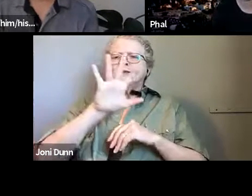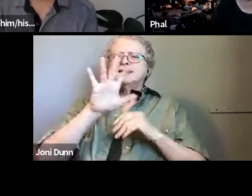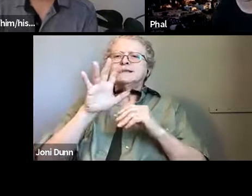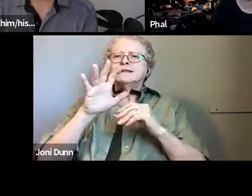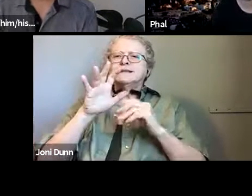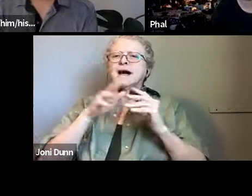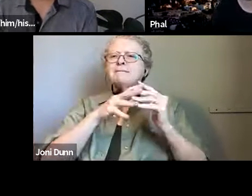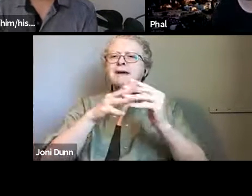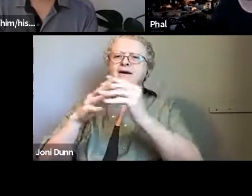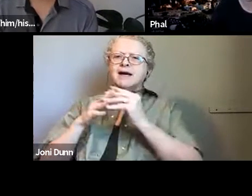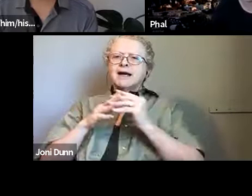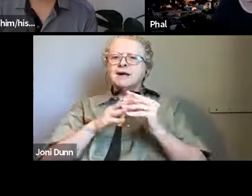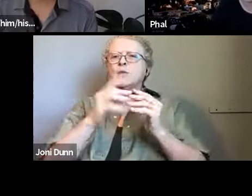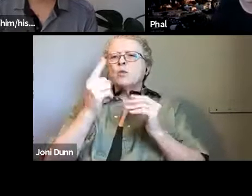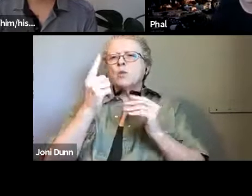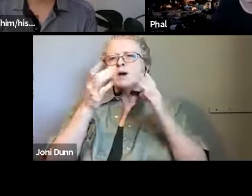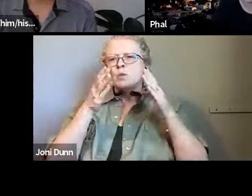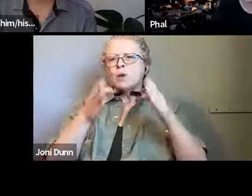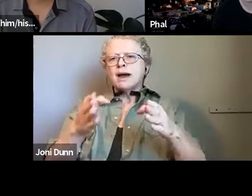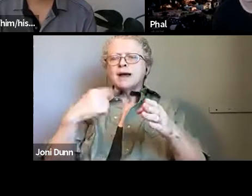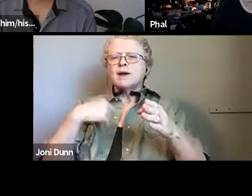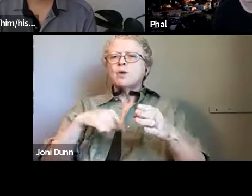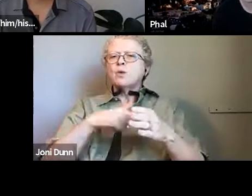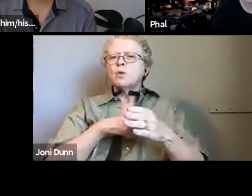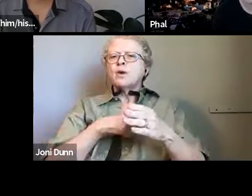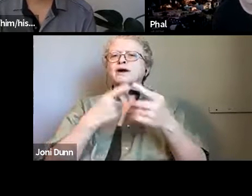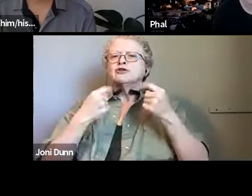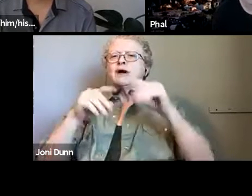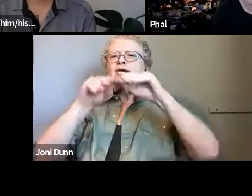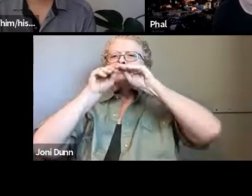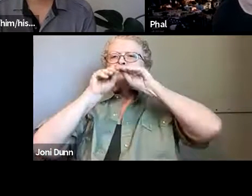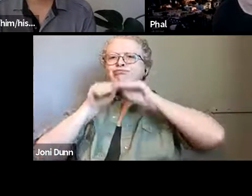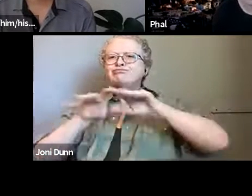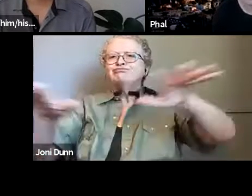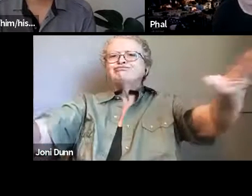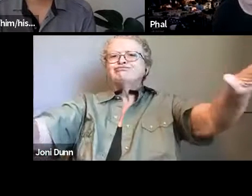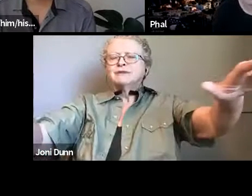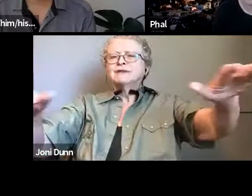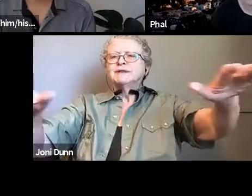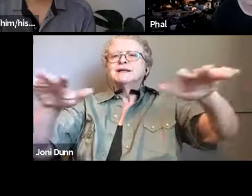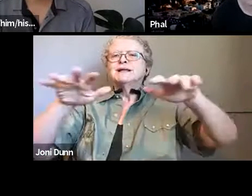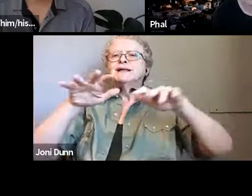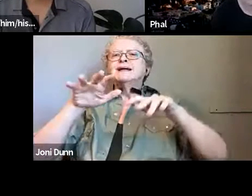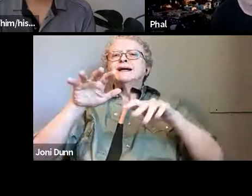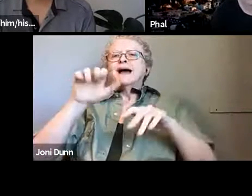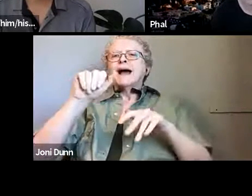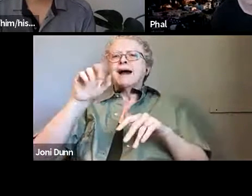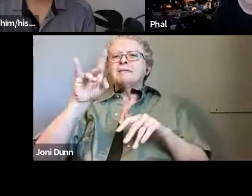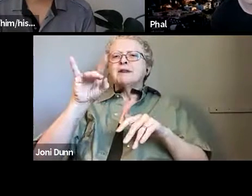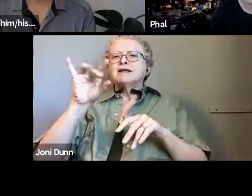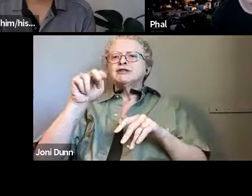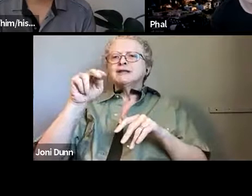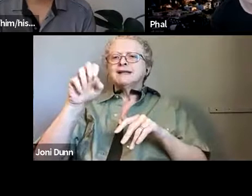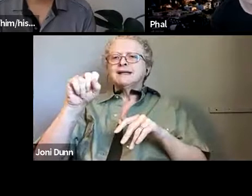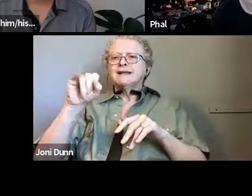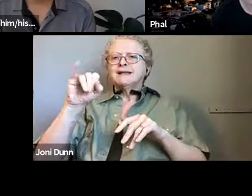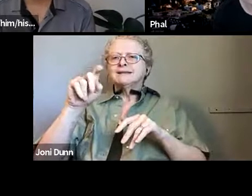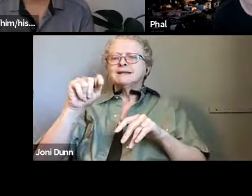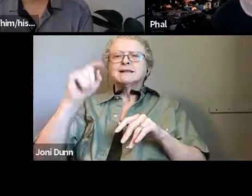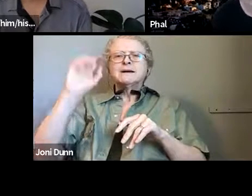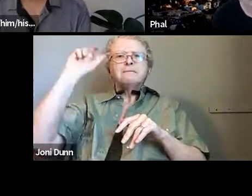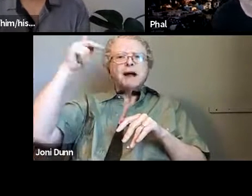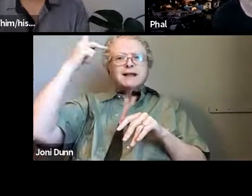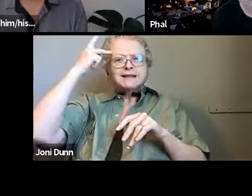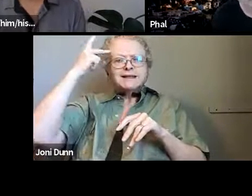ways that we're trying to advance abolitionist politics is through different political education tools, whether that's workshops and zines.